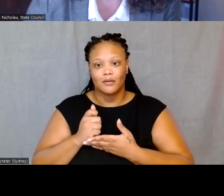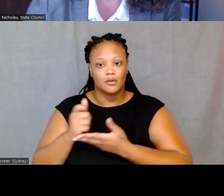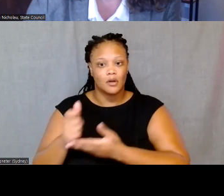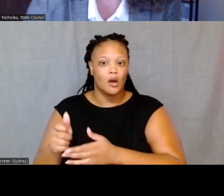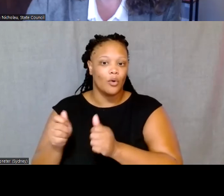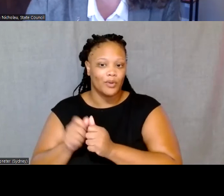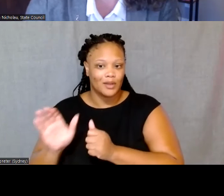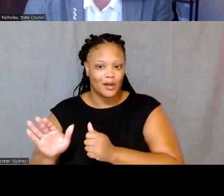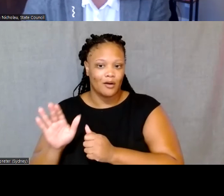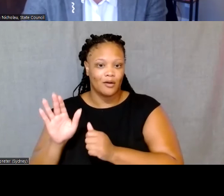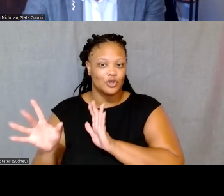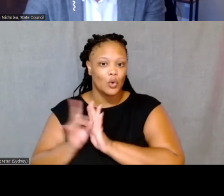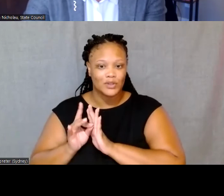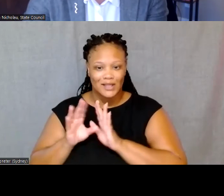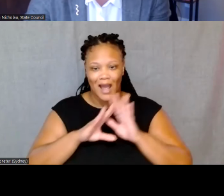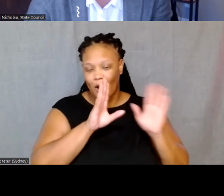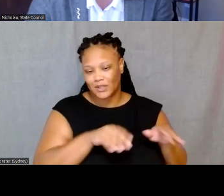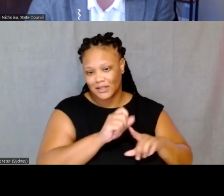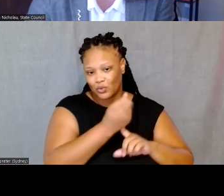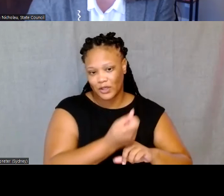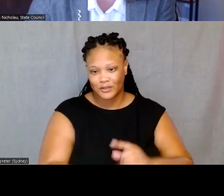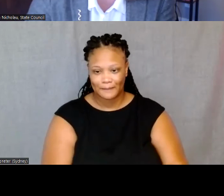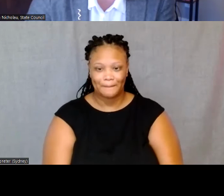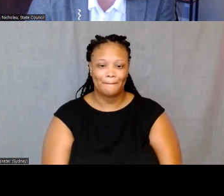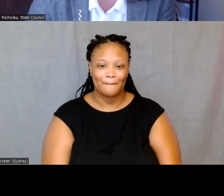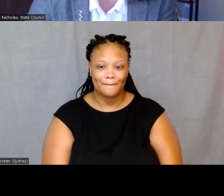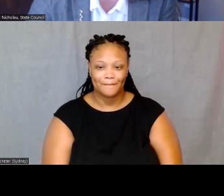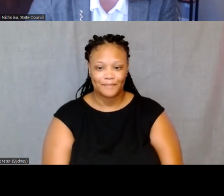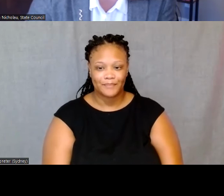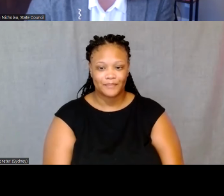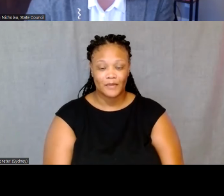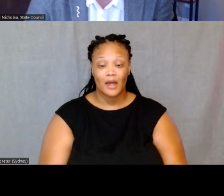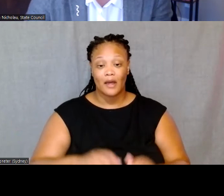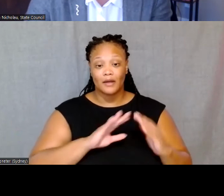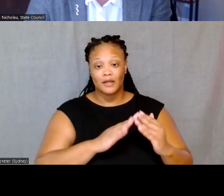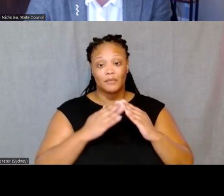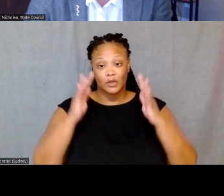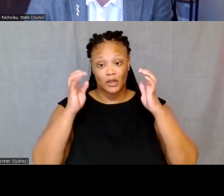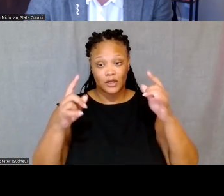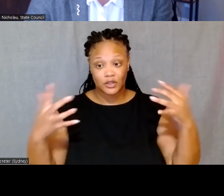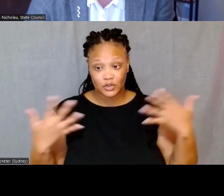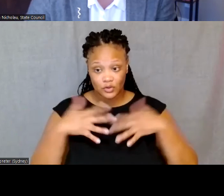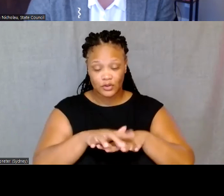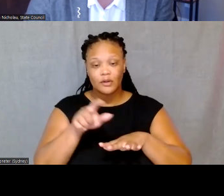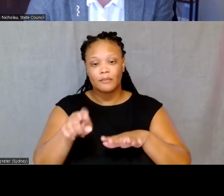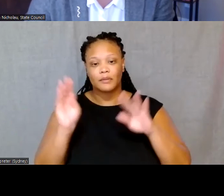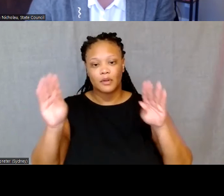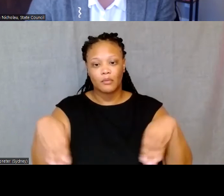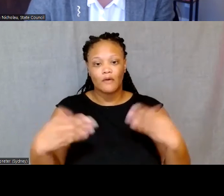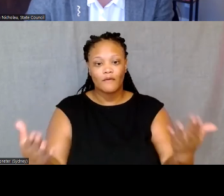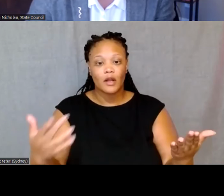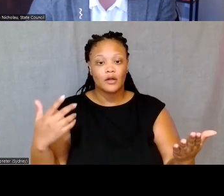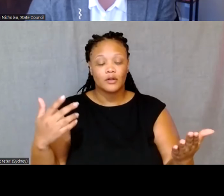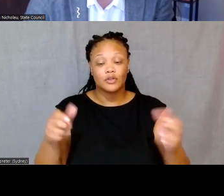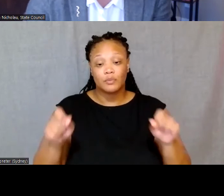housing, community education and integration have to be provided to reduce discrimination, and permanent,